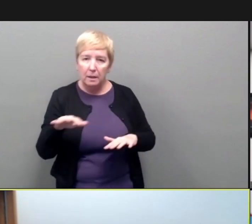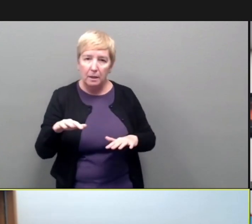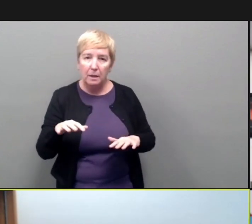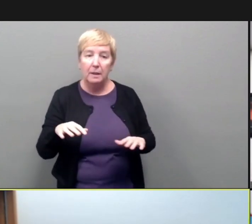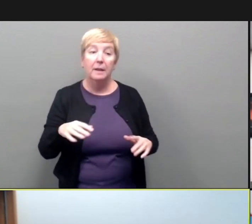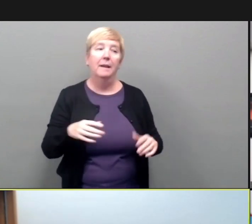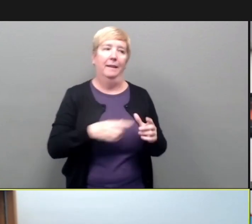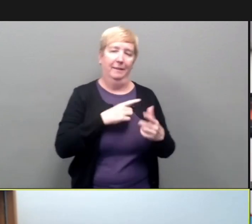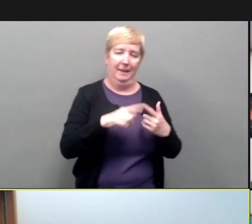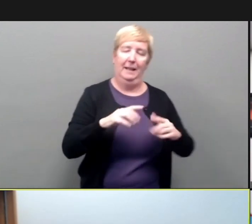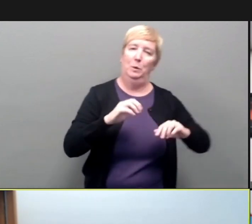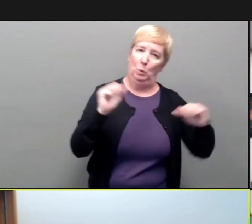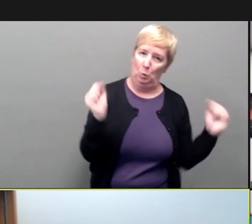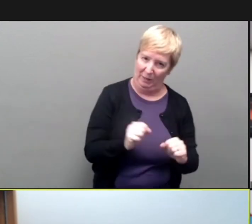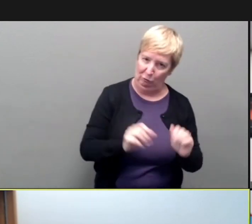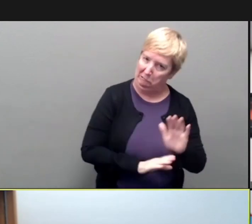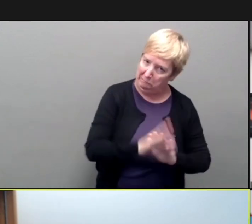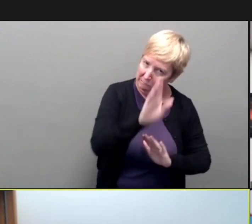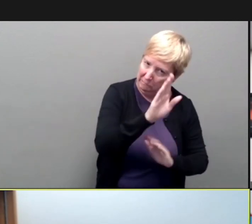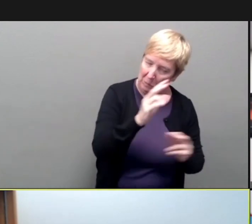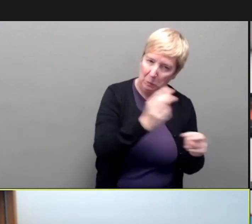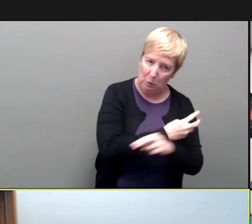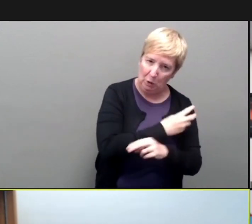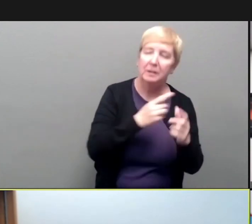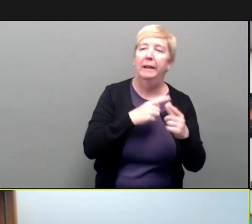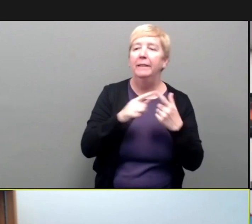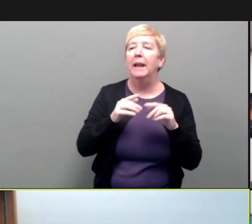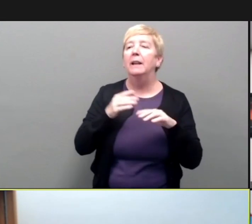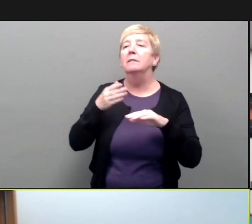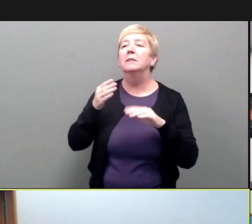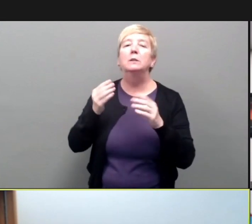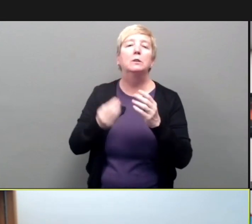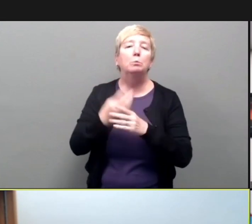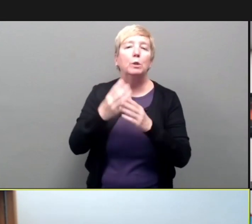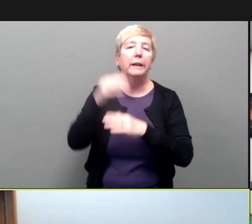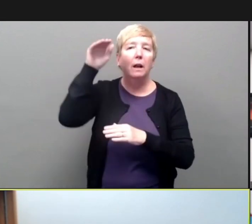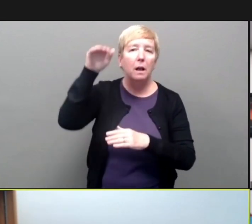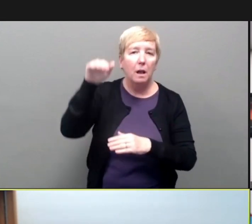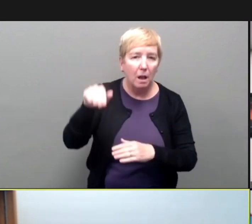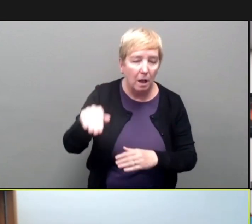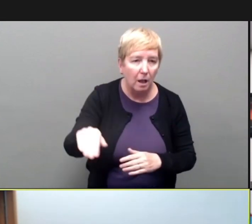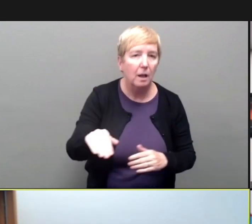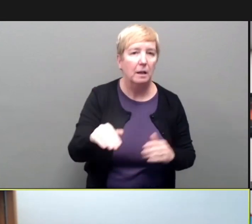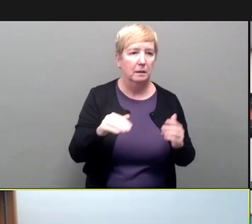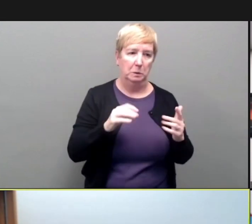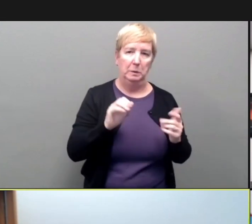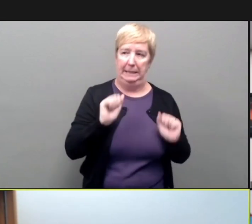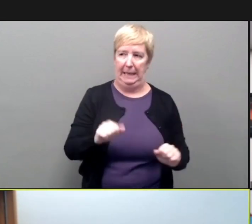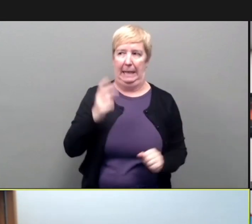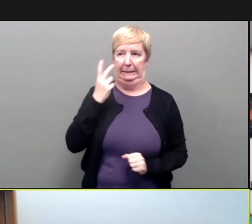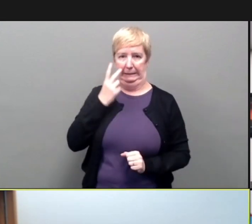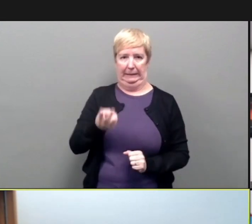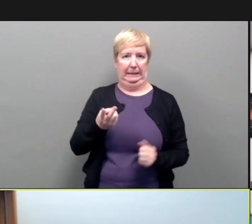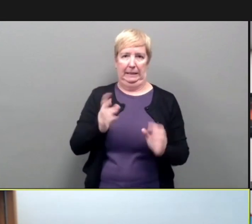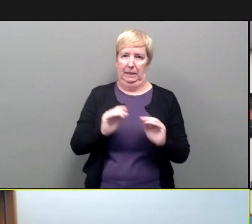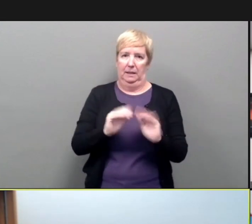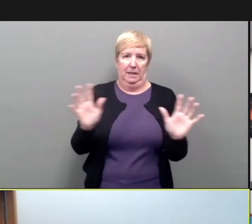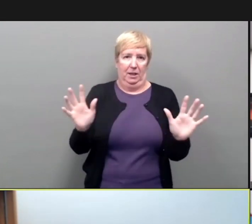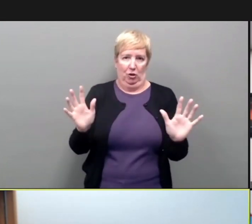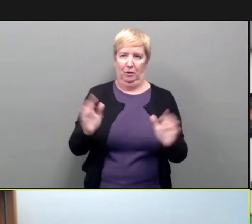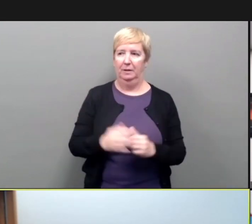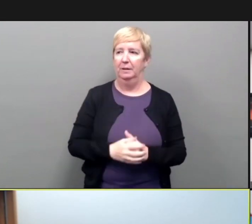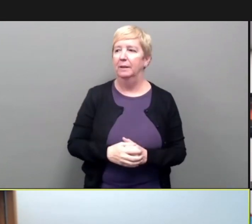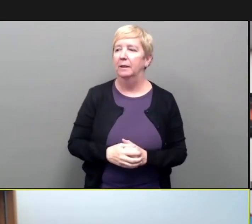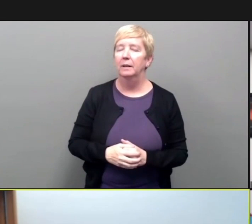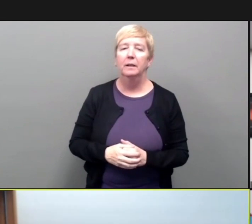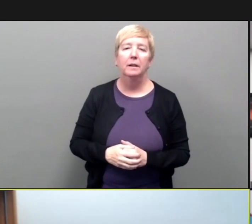winter surge, during the winter surge, and then afterwards. It's clear the relationship